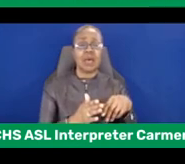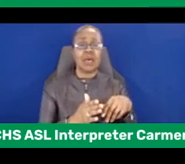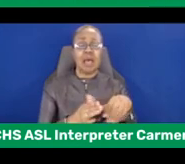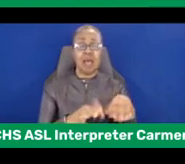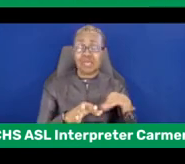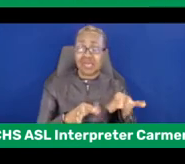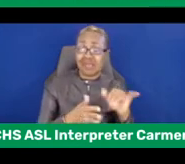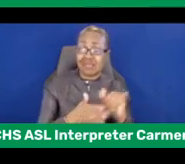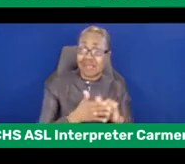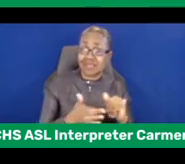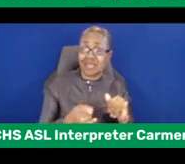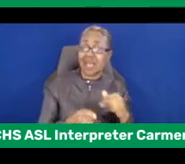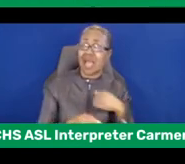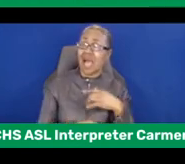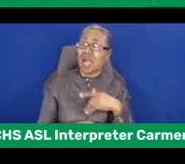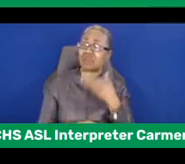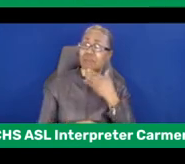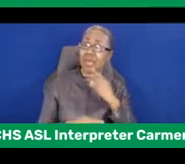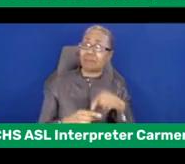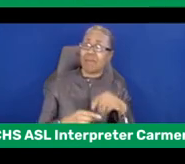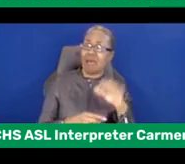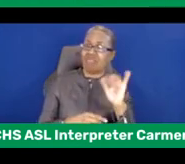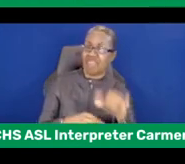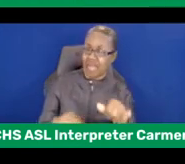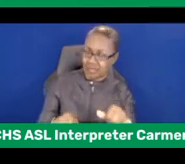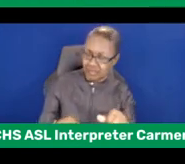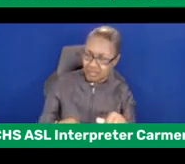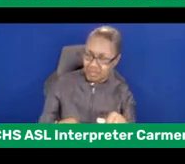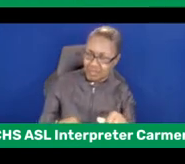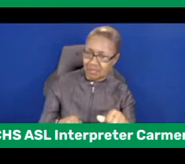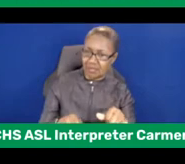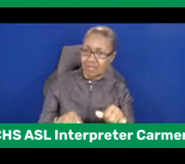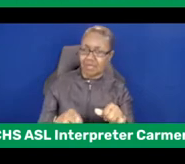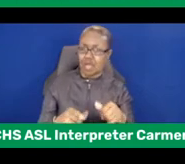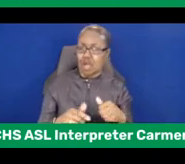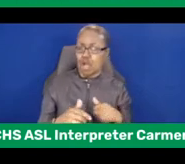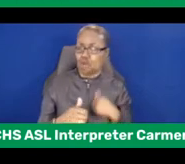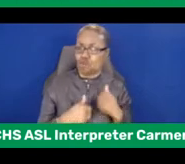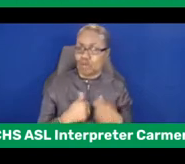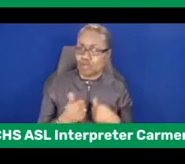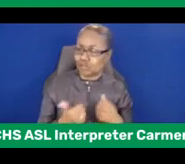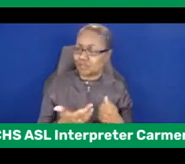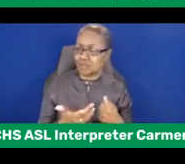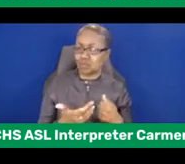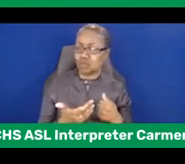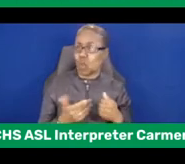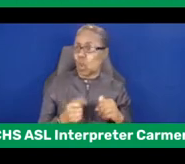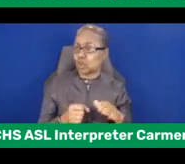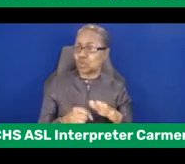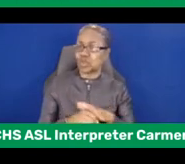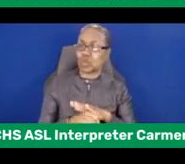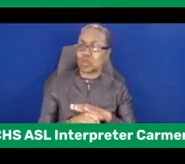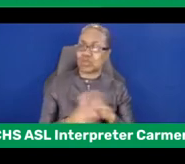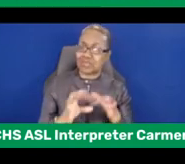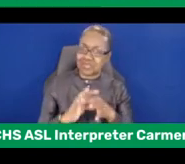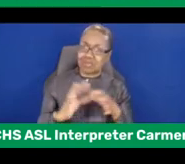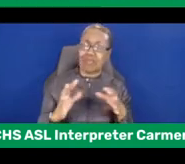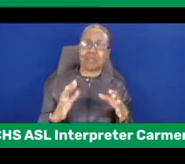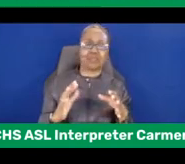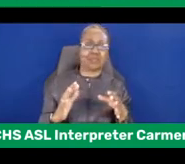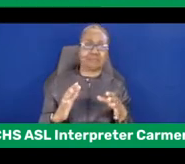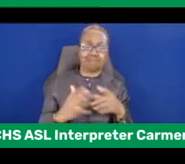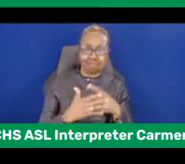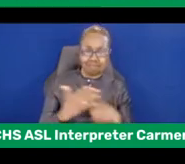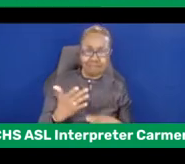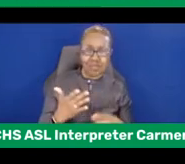articulate it as like, I feel bad about X. For some people, it's aggression. For some people, it's total disconnection. So I think for